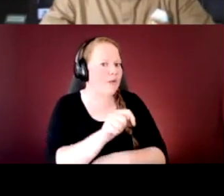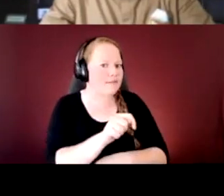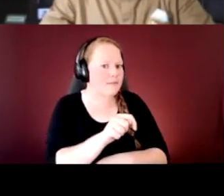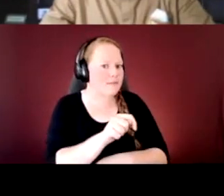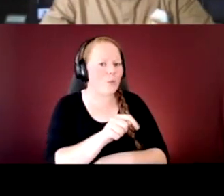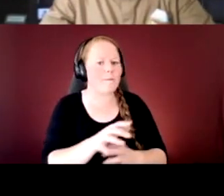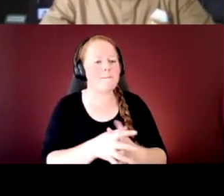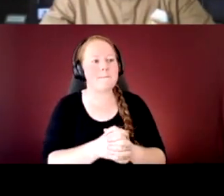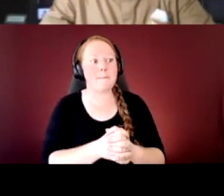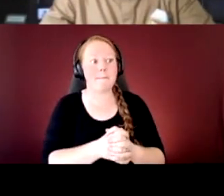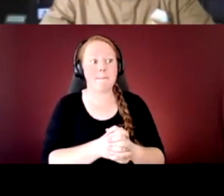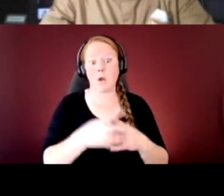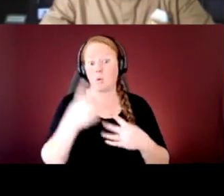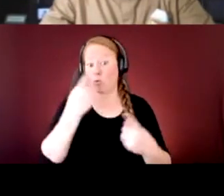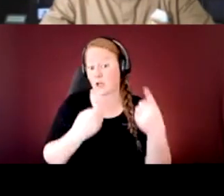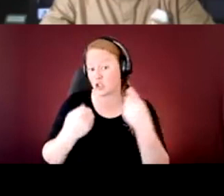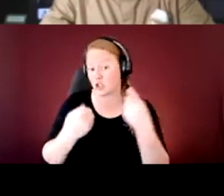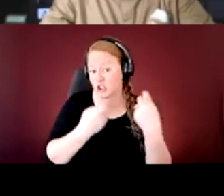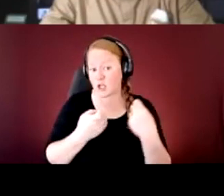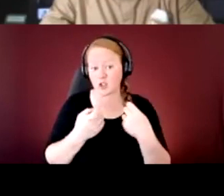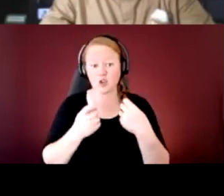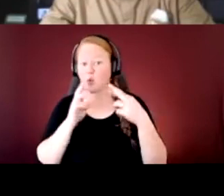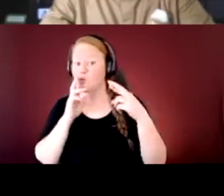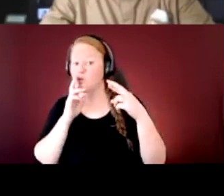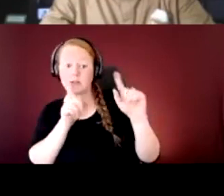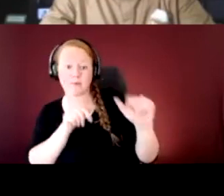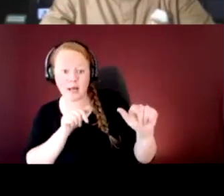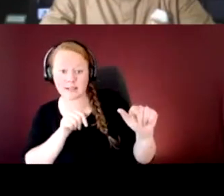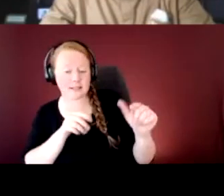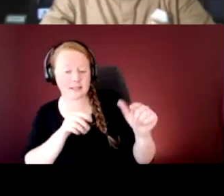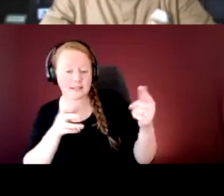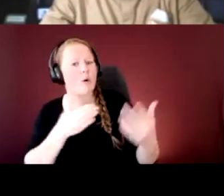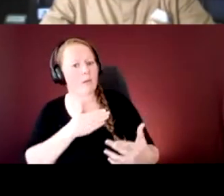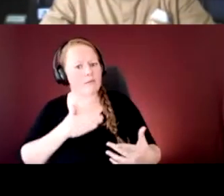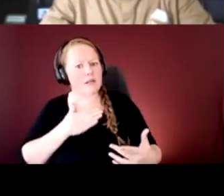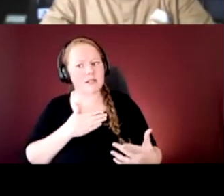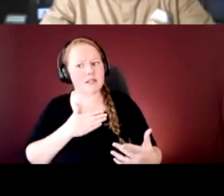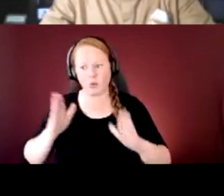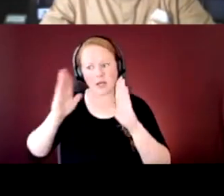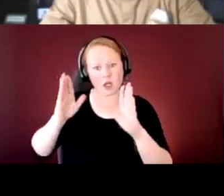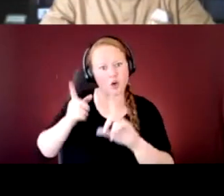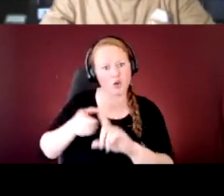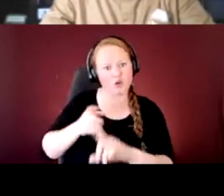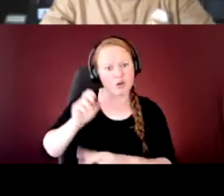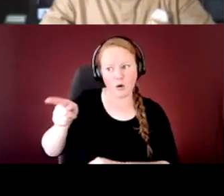Any questions or responses to that? Please, let's hear from folks on the Direct Relief Committee.